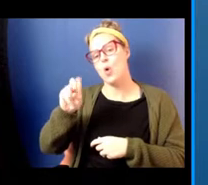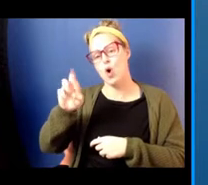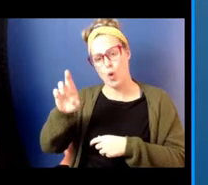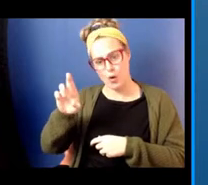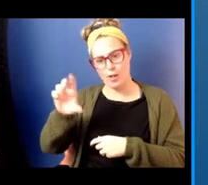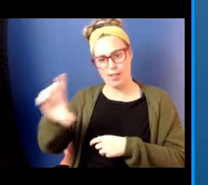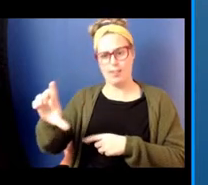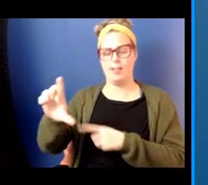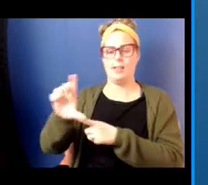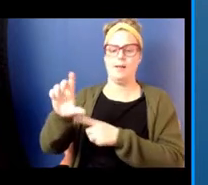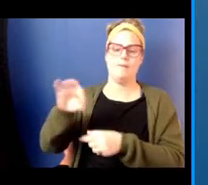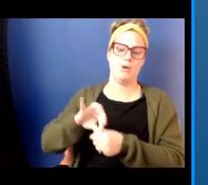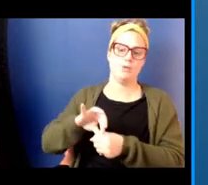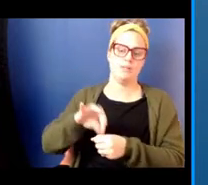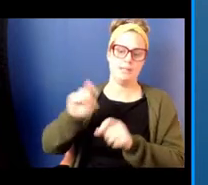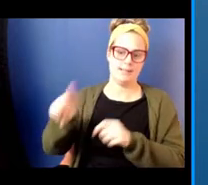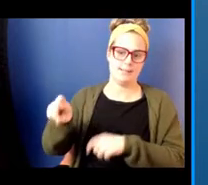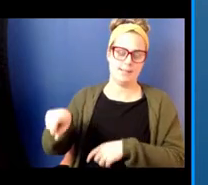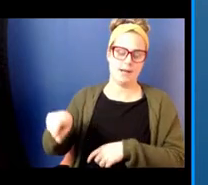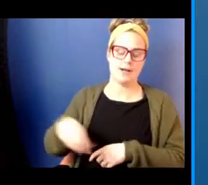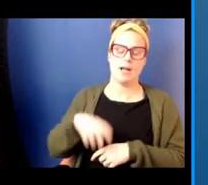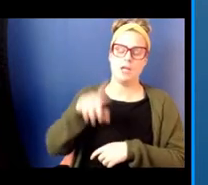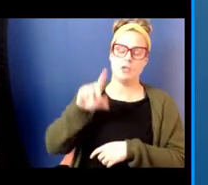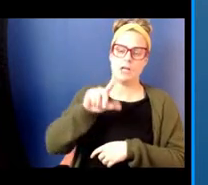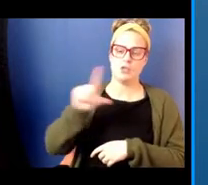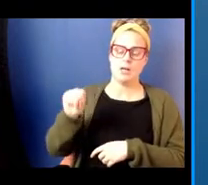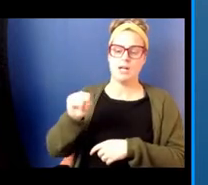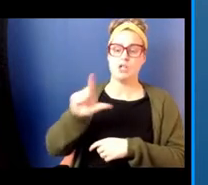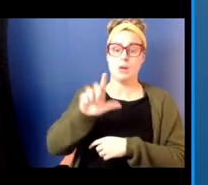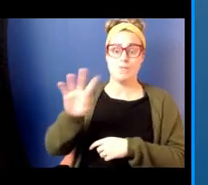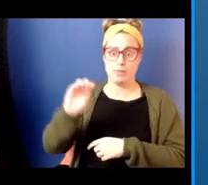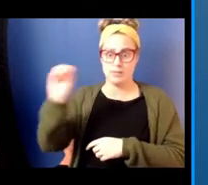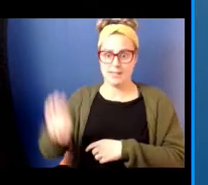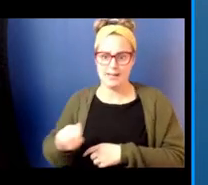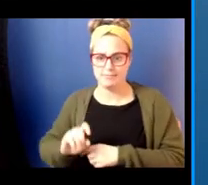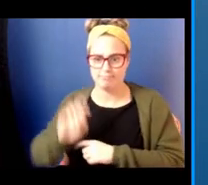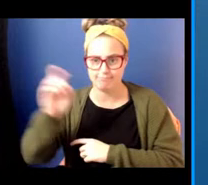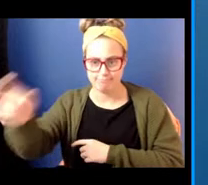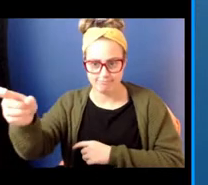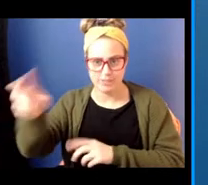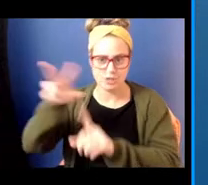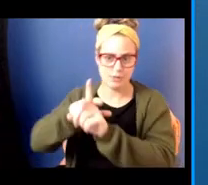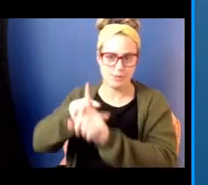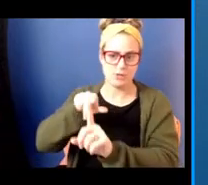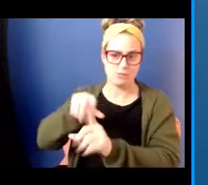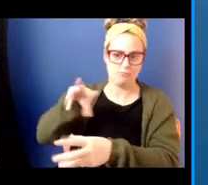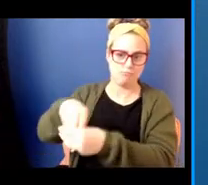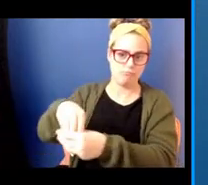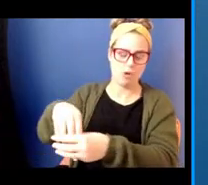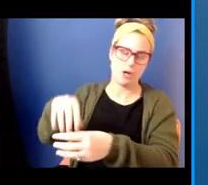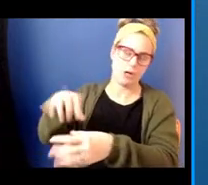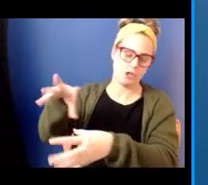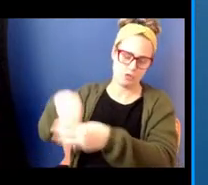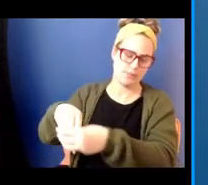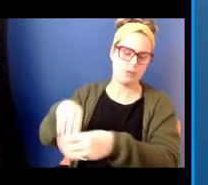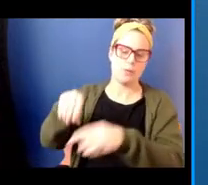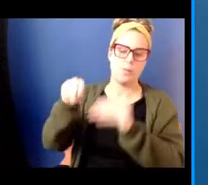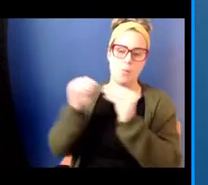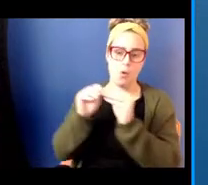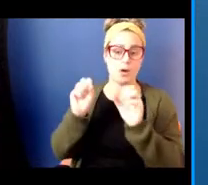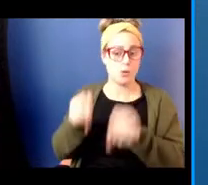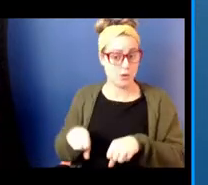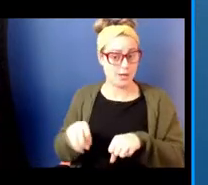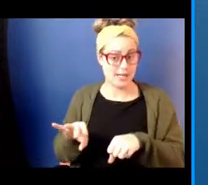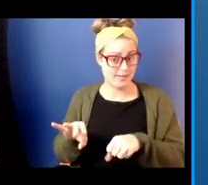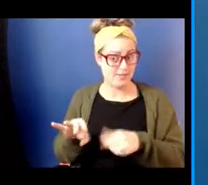contributed 40 percent of the electoral votes necessary to win the presidency and it could contribute more if we paid more attention to it